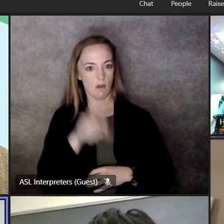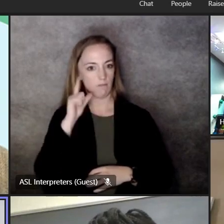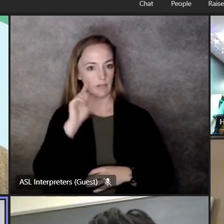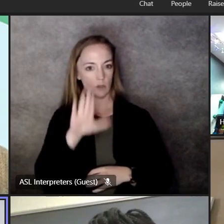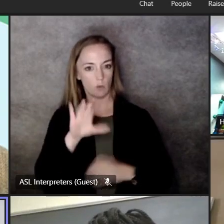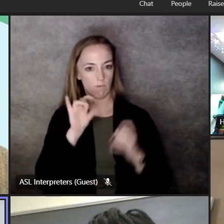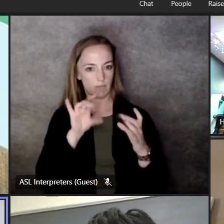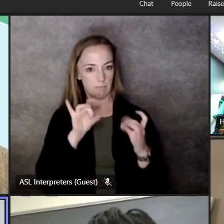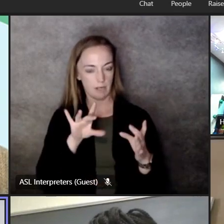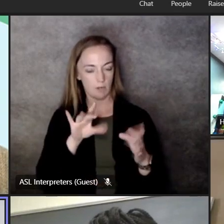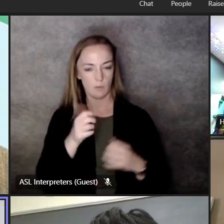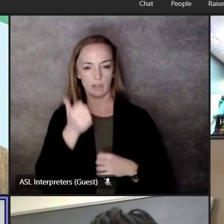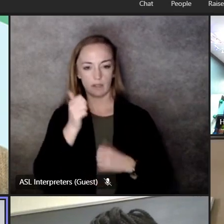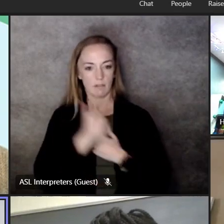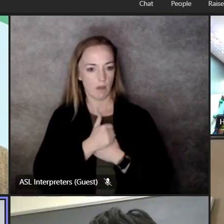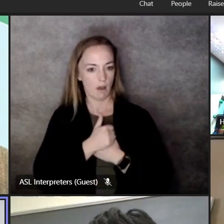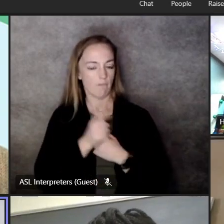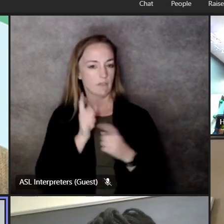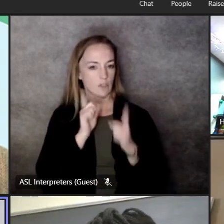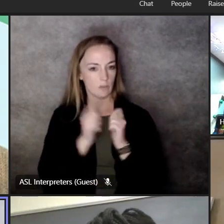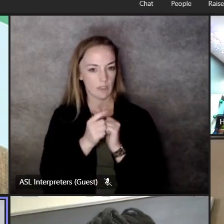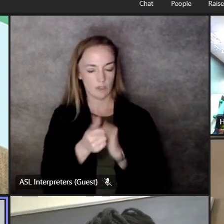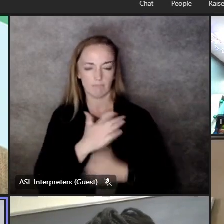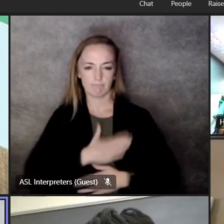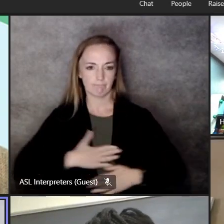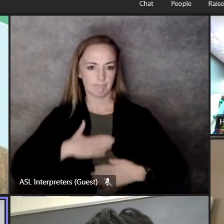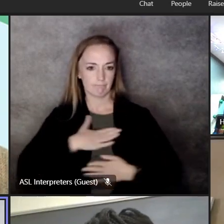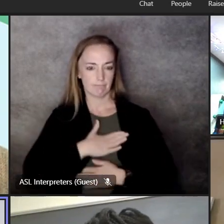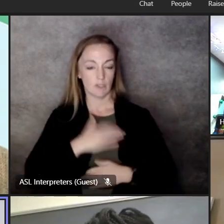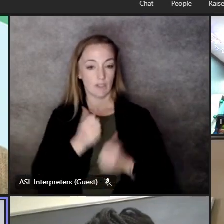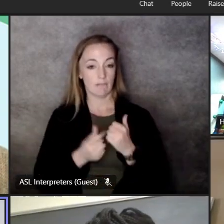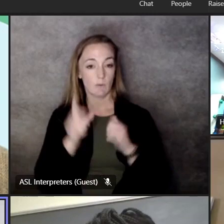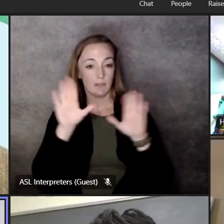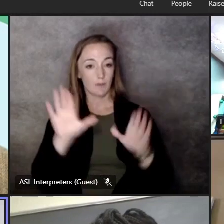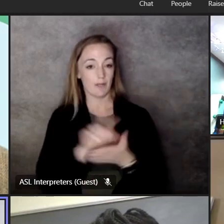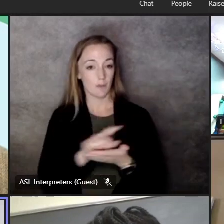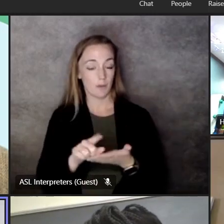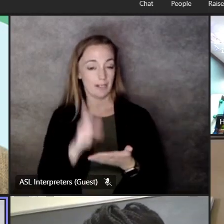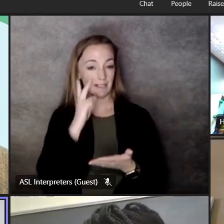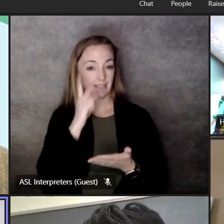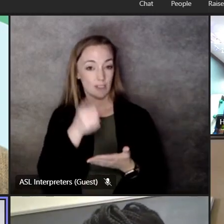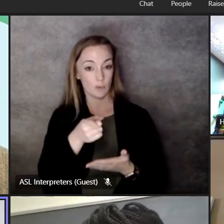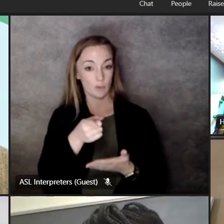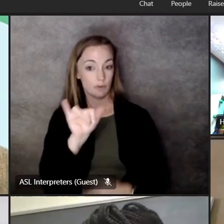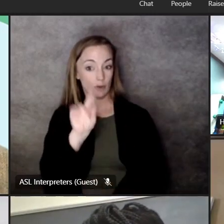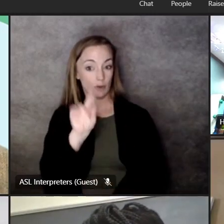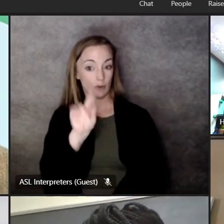from you, and we appreciate you. And everybody have a great week, and we'll see you in June.